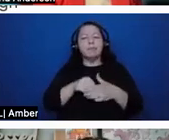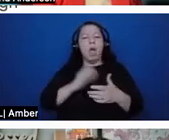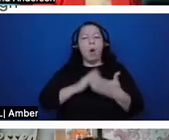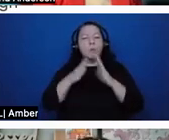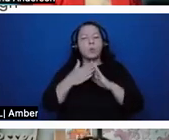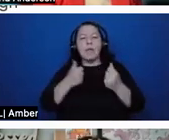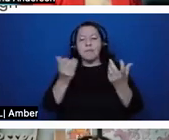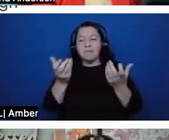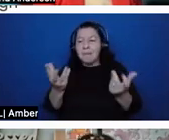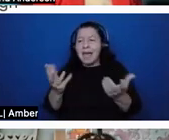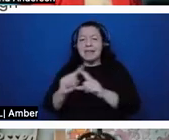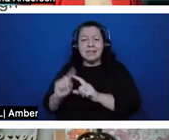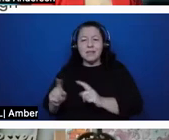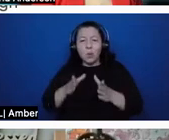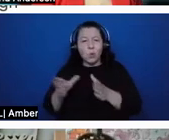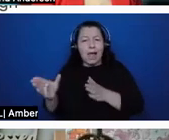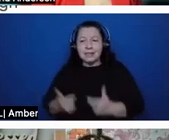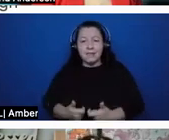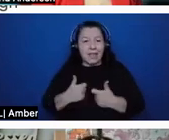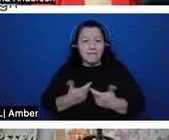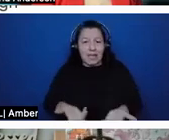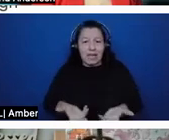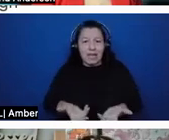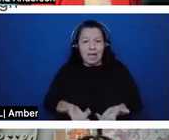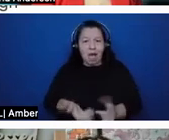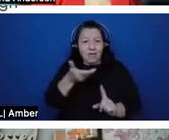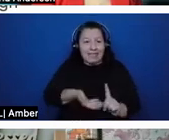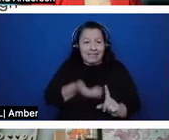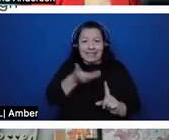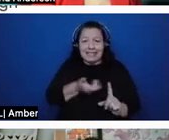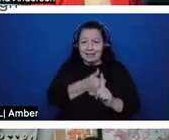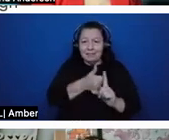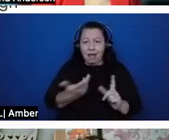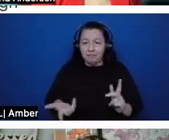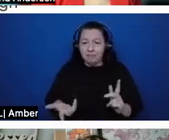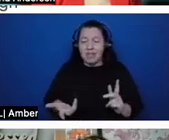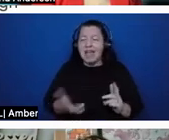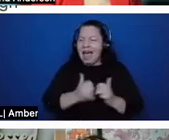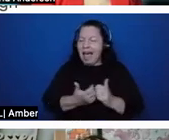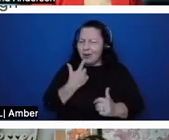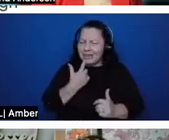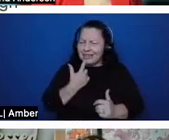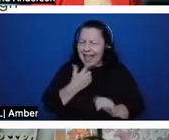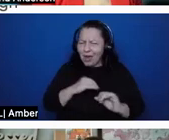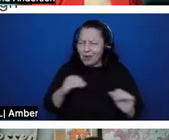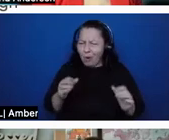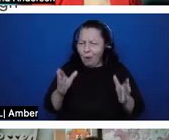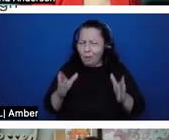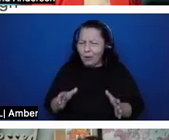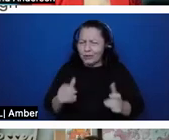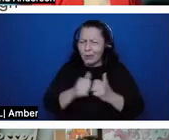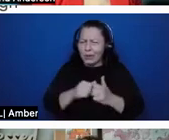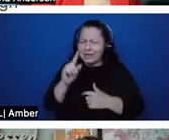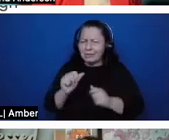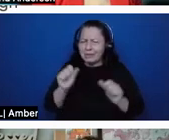varying ways of being, how can we say wholeheartedly that, no one is able to,